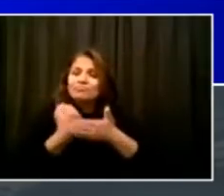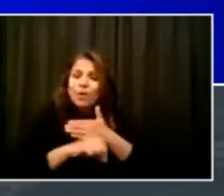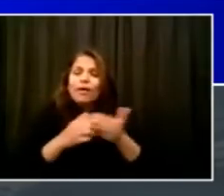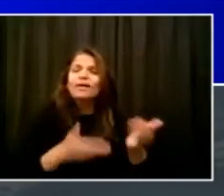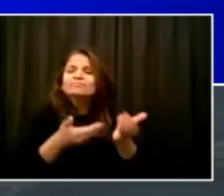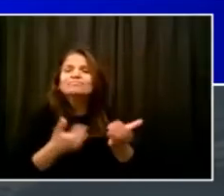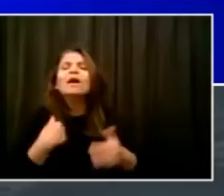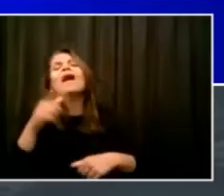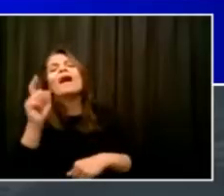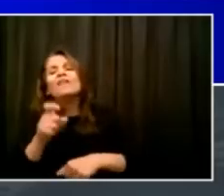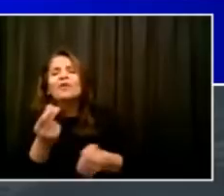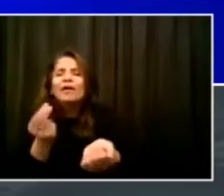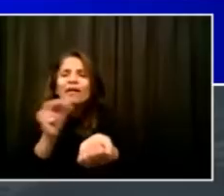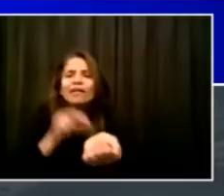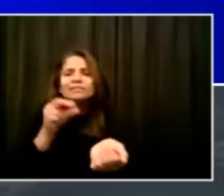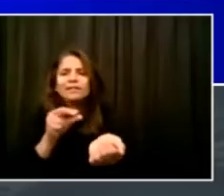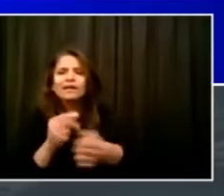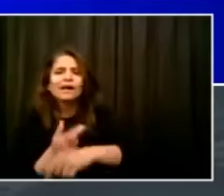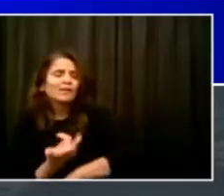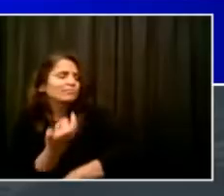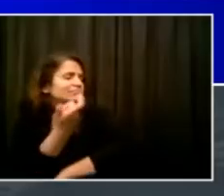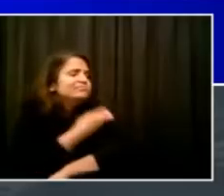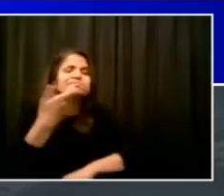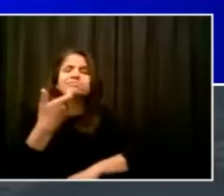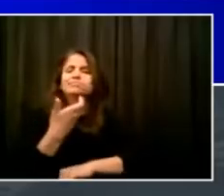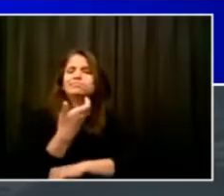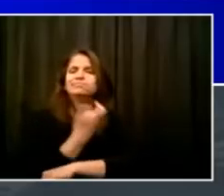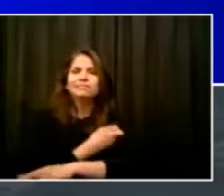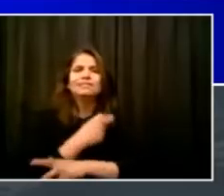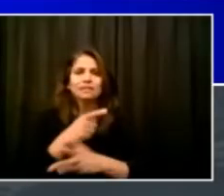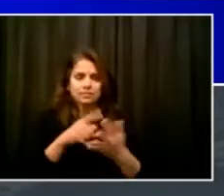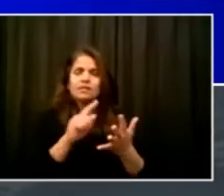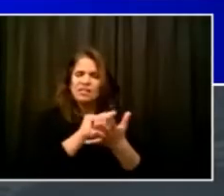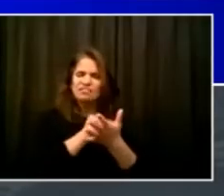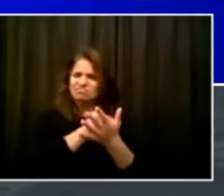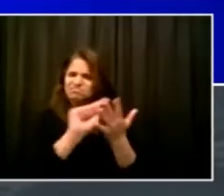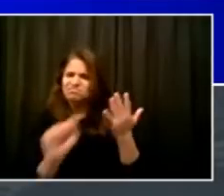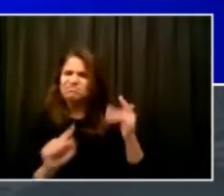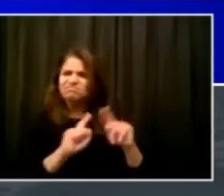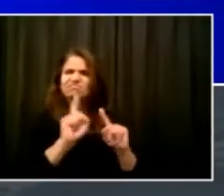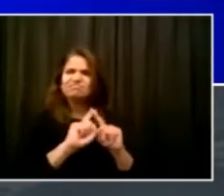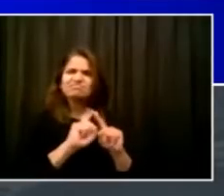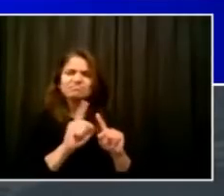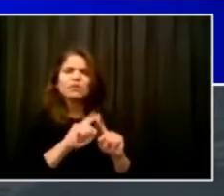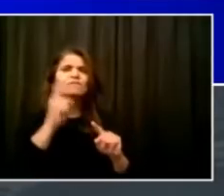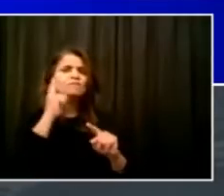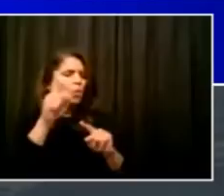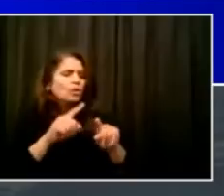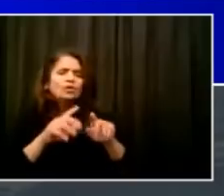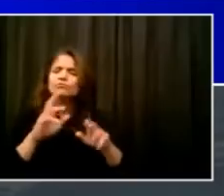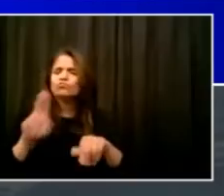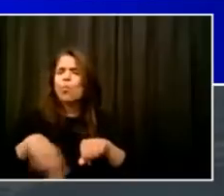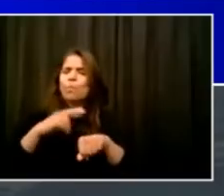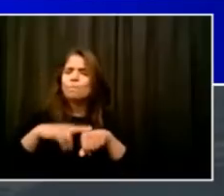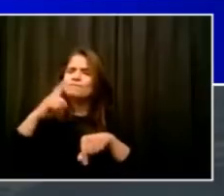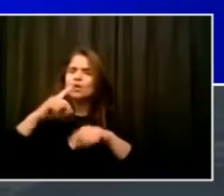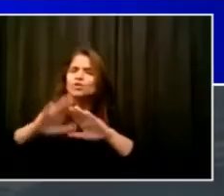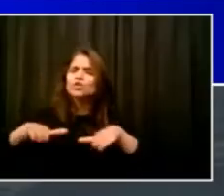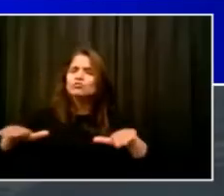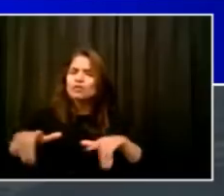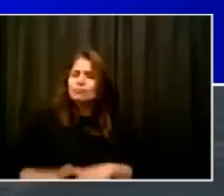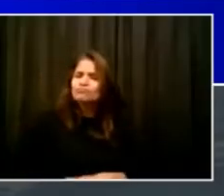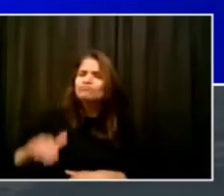crisis. And the sheer magnitude of it has become clear to us in the last few days. The reasons are